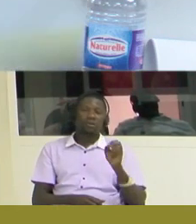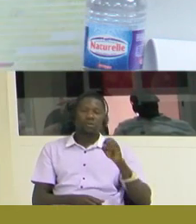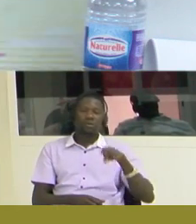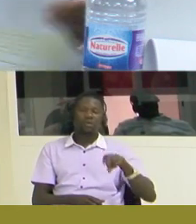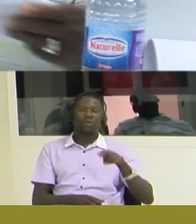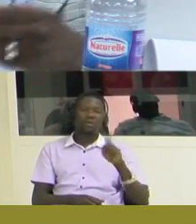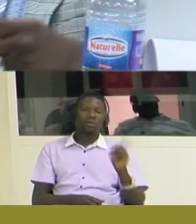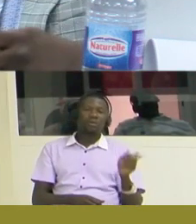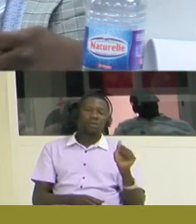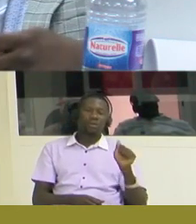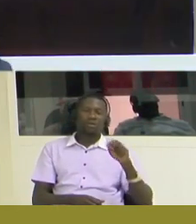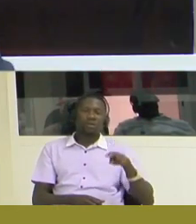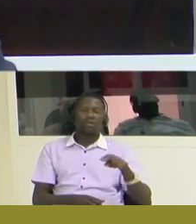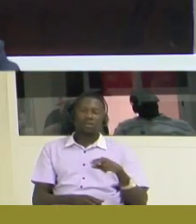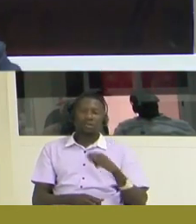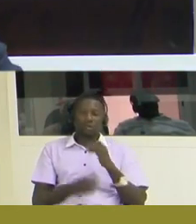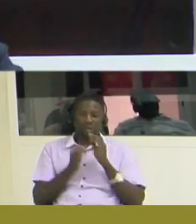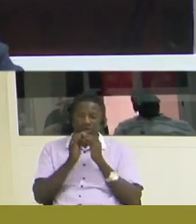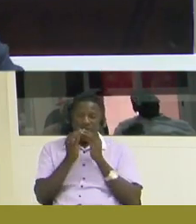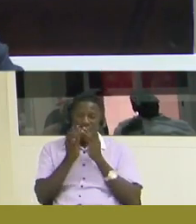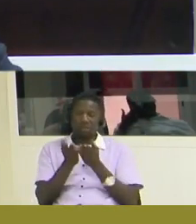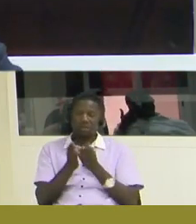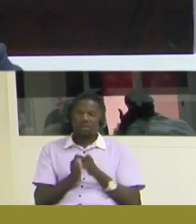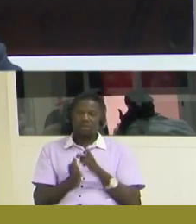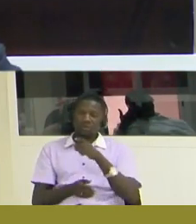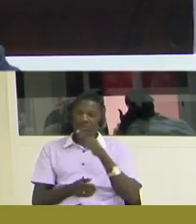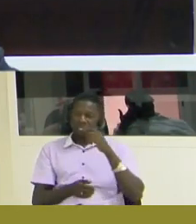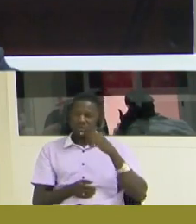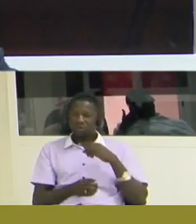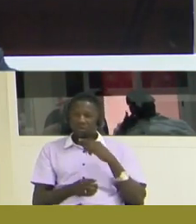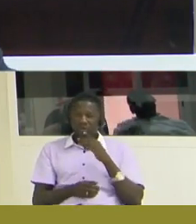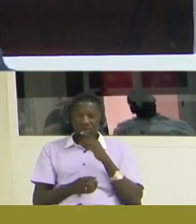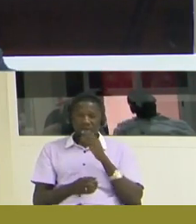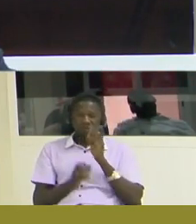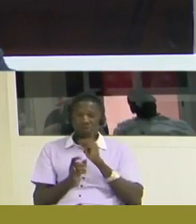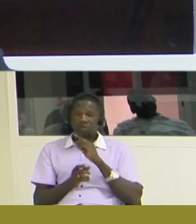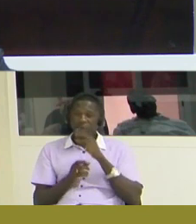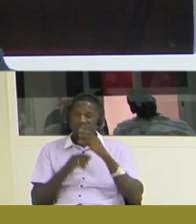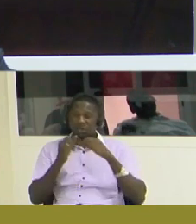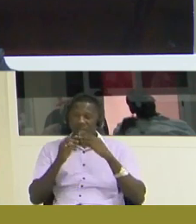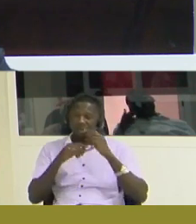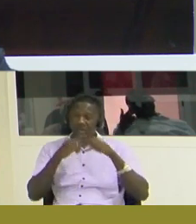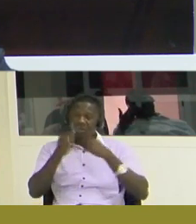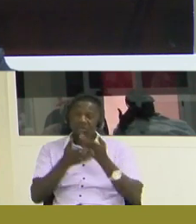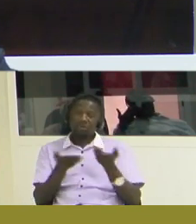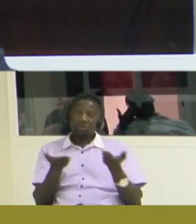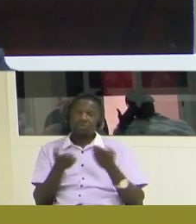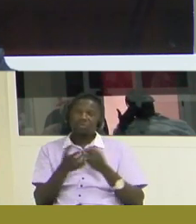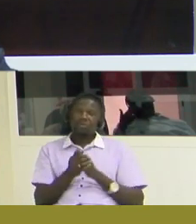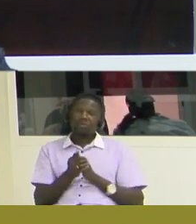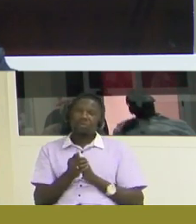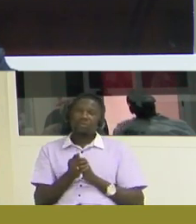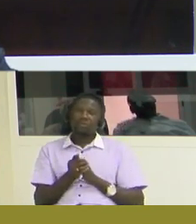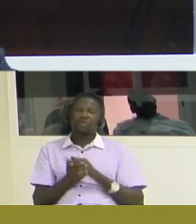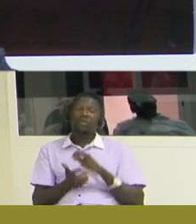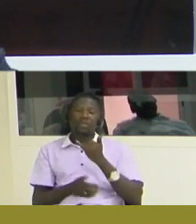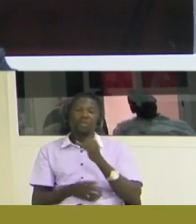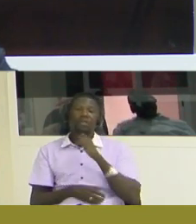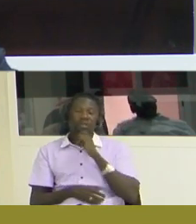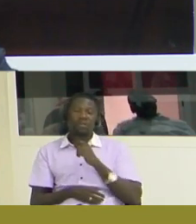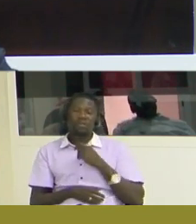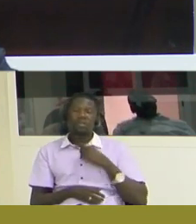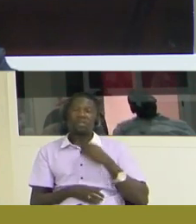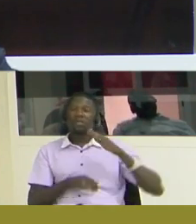dispute that yes sir the last time I saw sand assembly was at the bottom of the stairs at the back